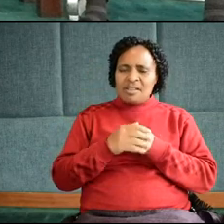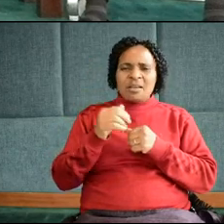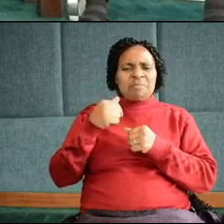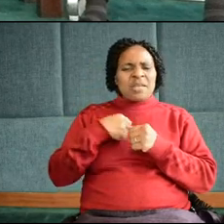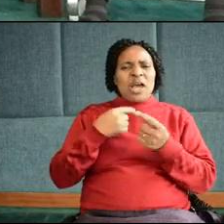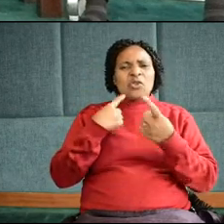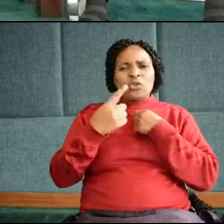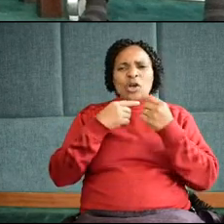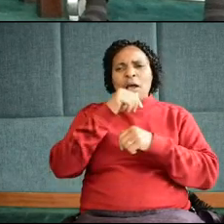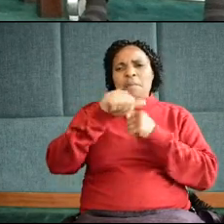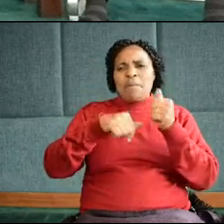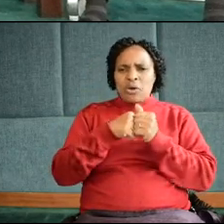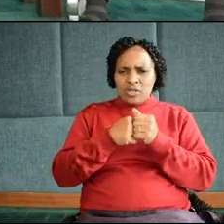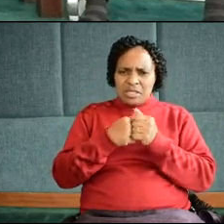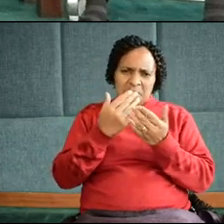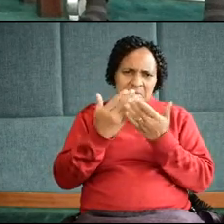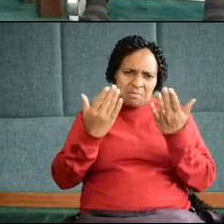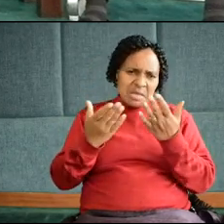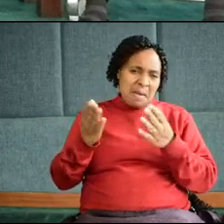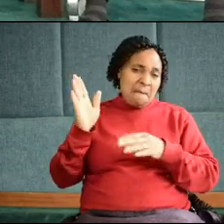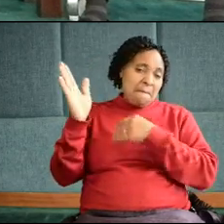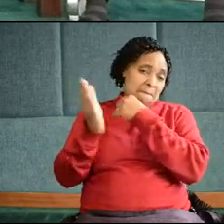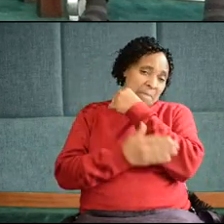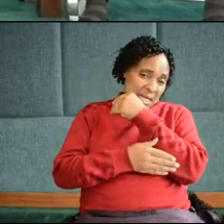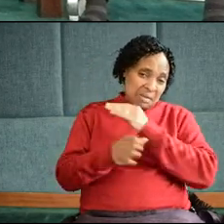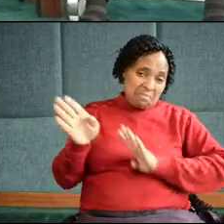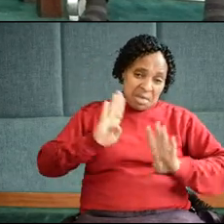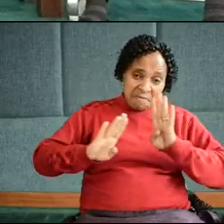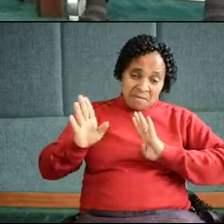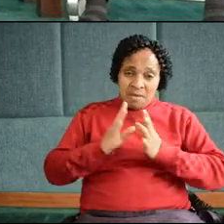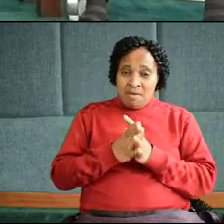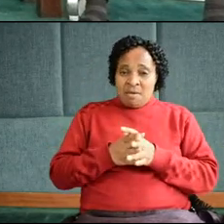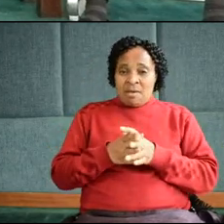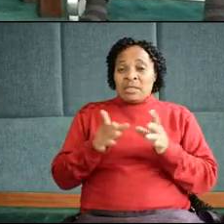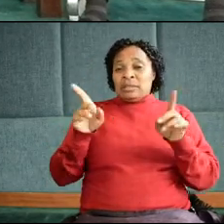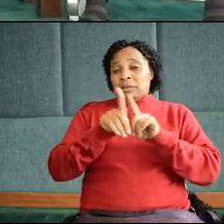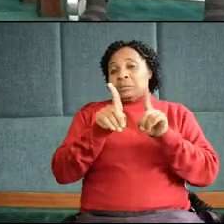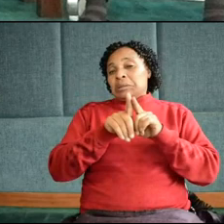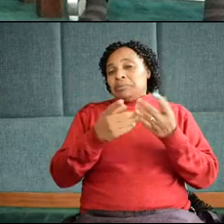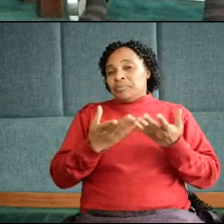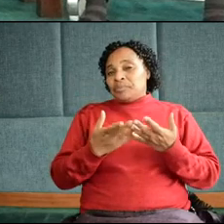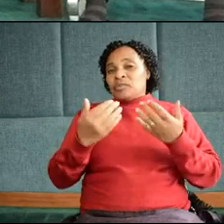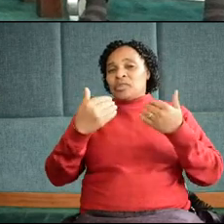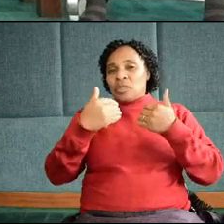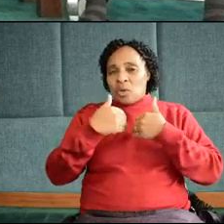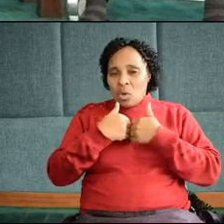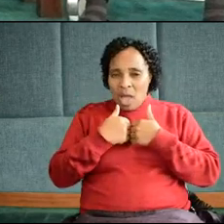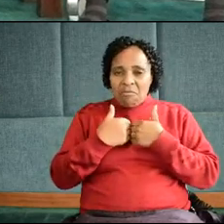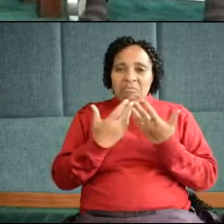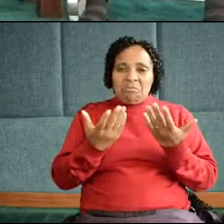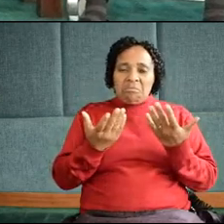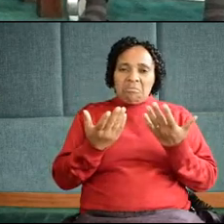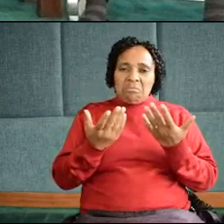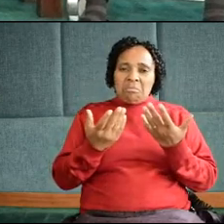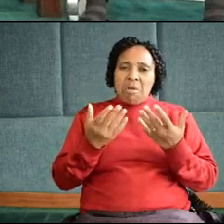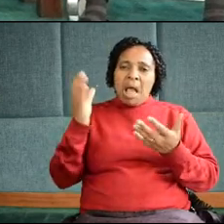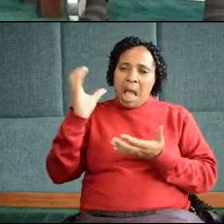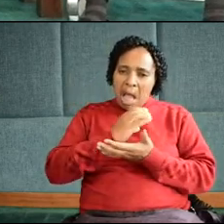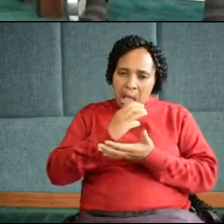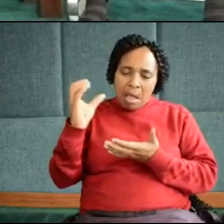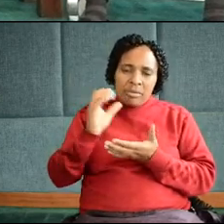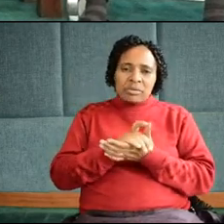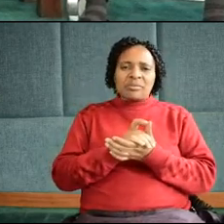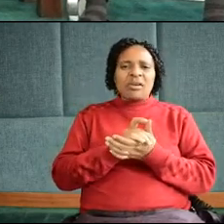I'll talk about probably bad habits. Mm-hmm. Like, let's say we have an addiction to, let's say, alcohol.